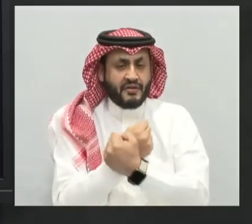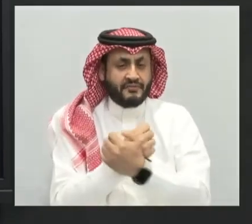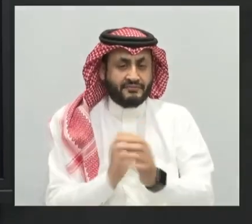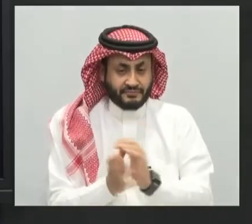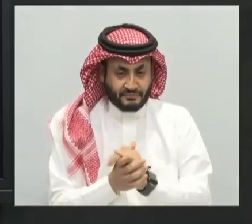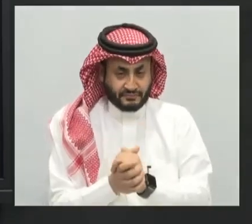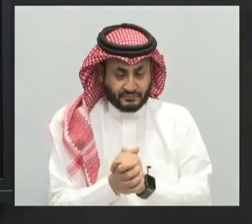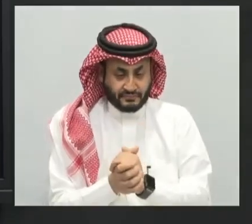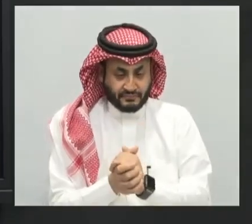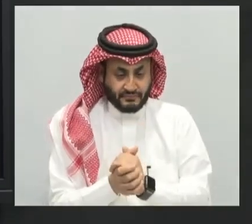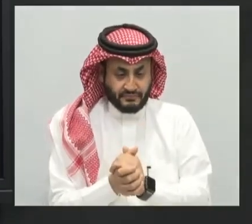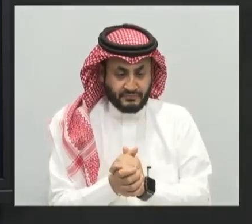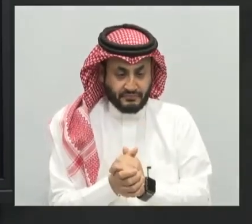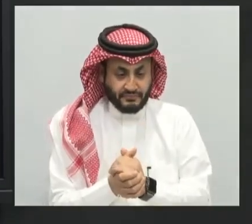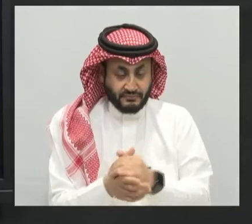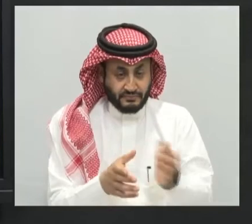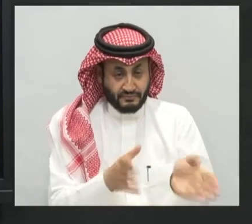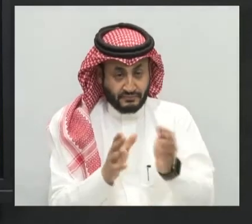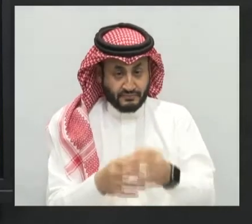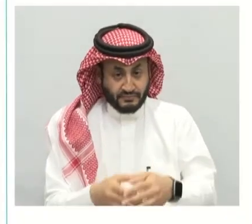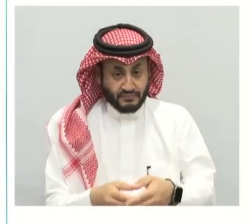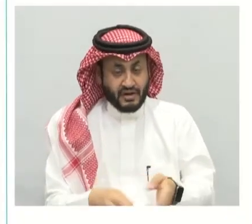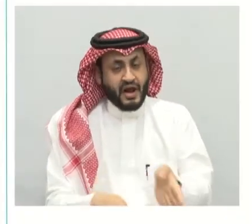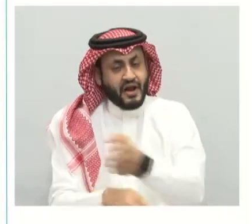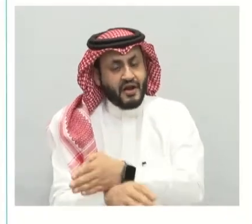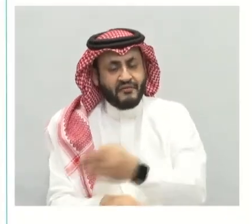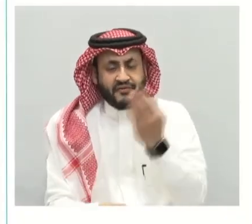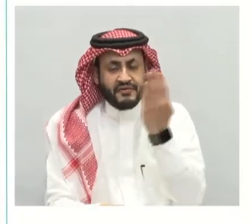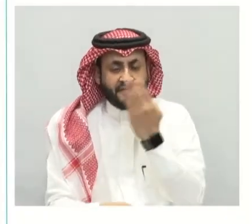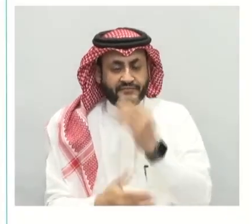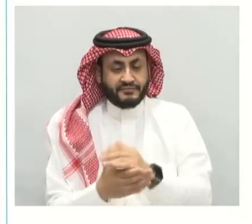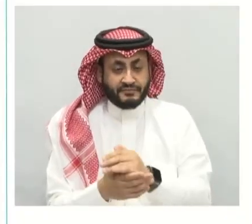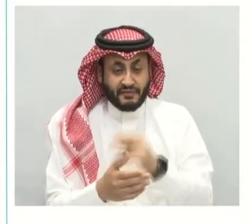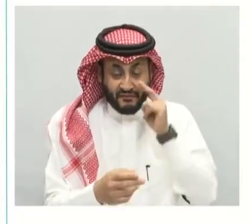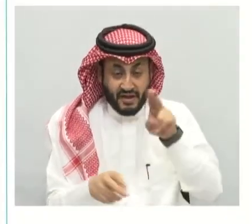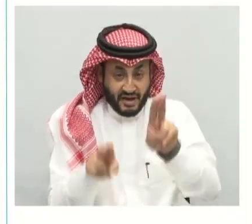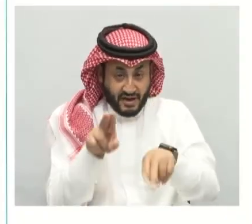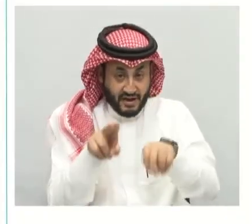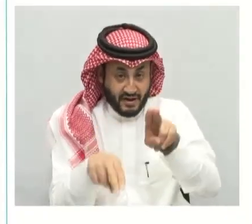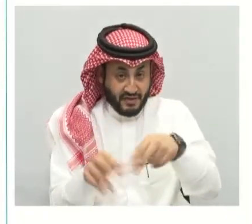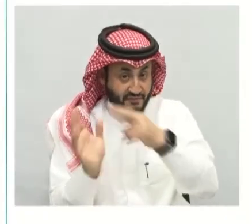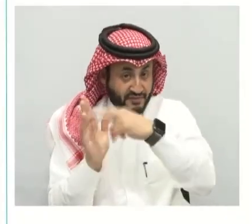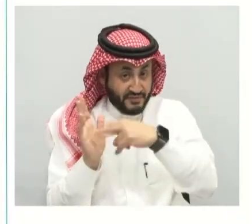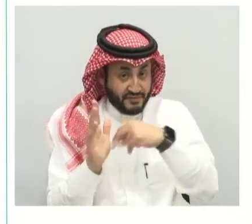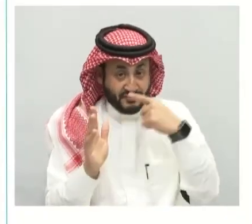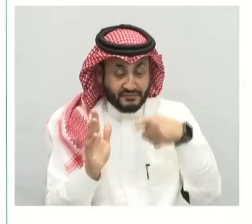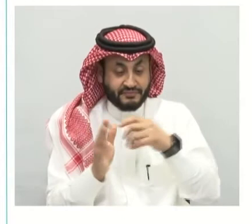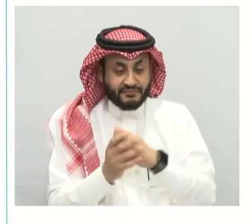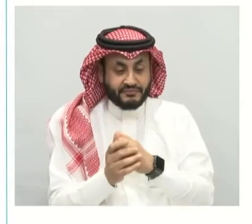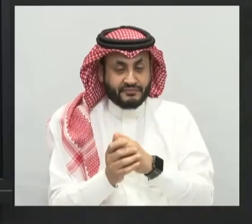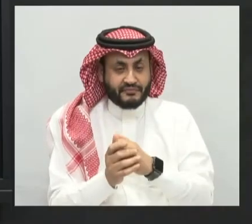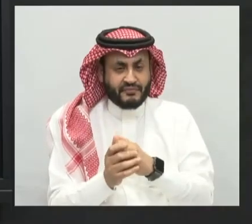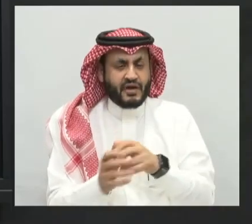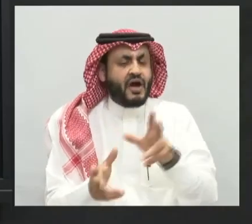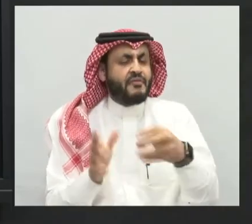tourism. And also we said that compare your ideas with the text. So when you talk about the